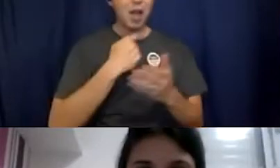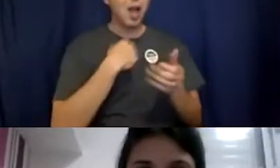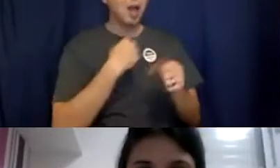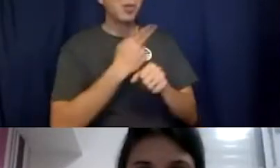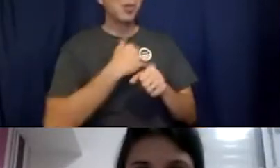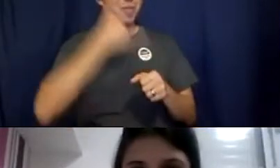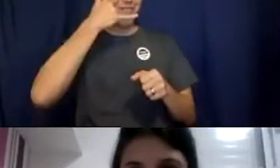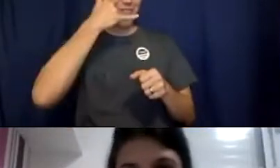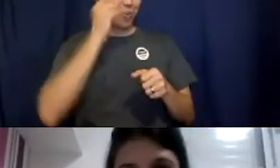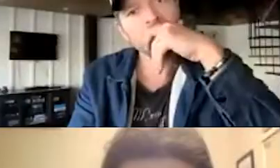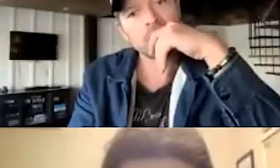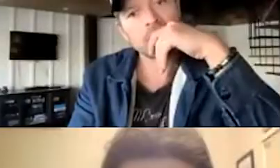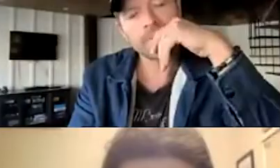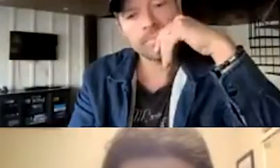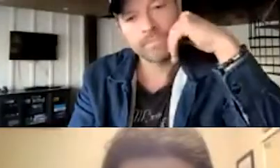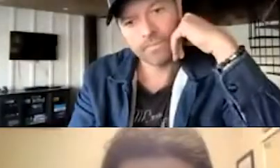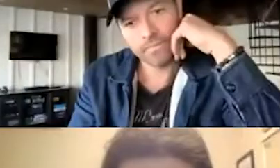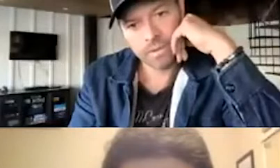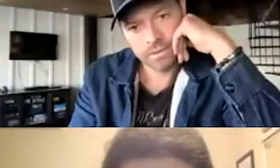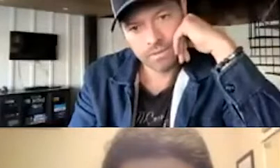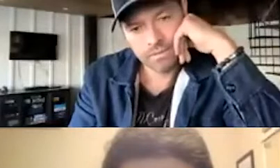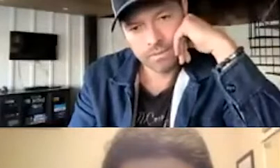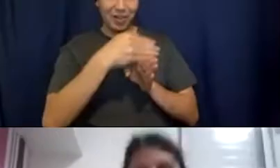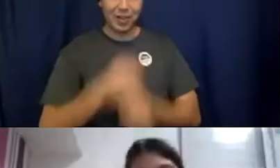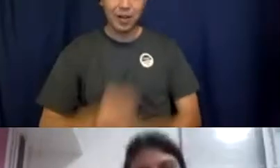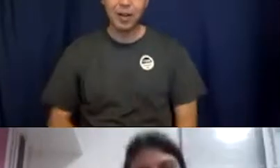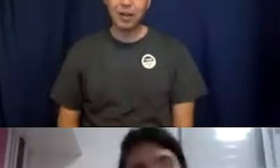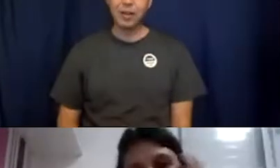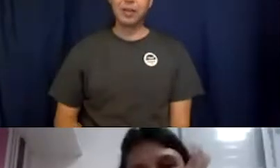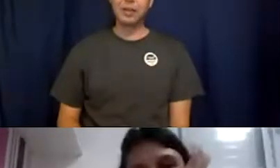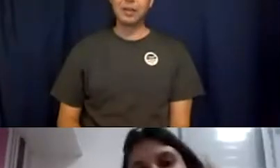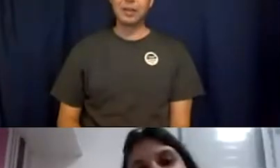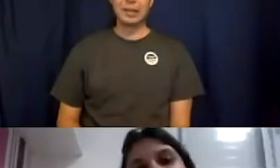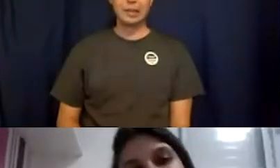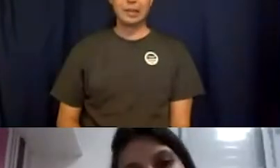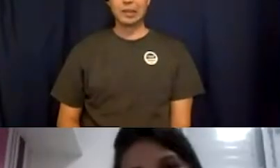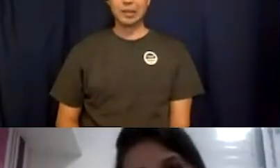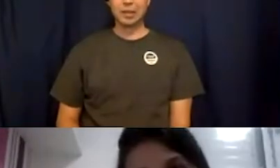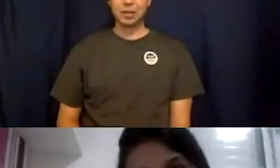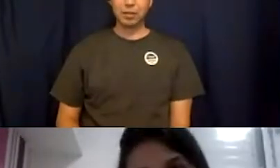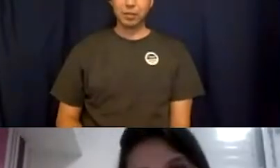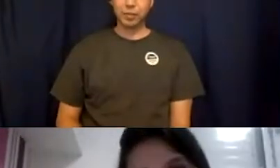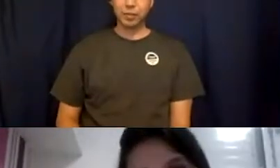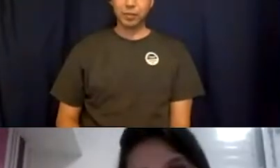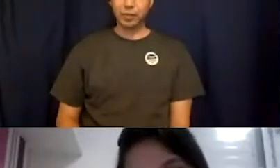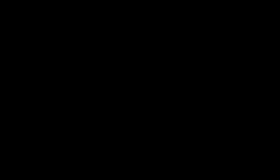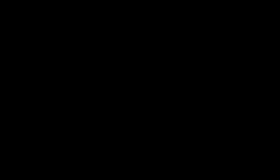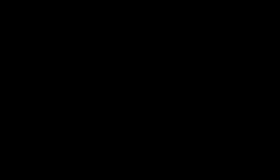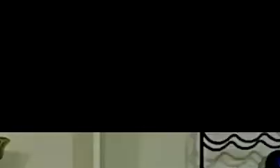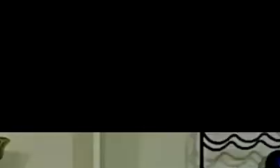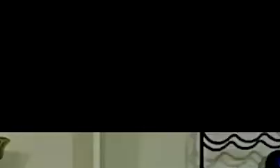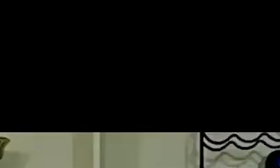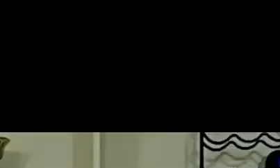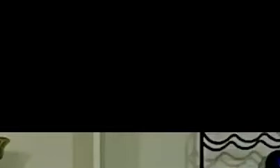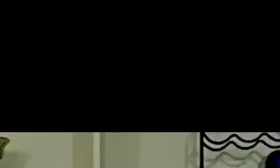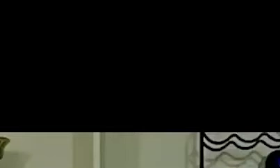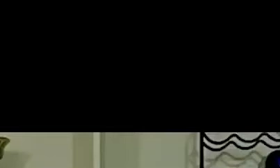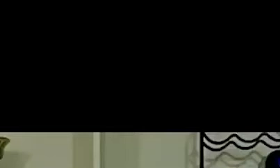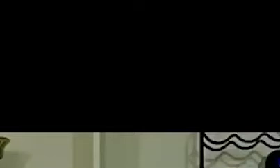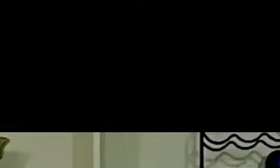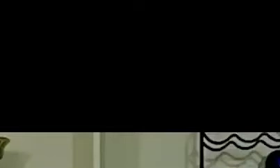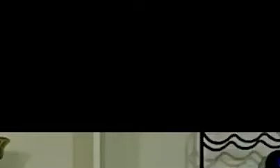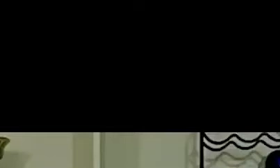interesting challenge. That's awesome. Well, thank you, and good luck with the rest of law school. And I hope that you use